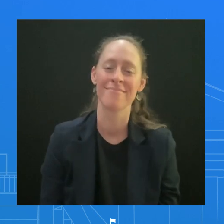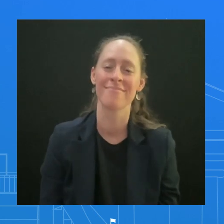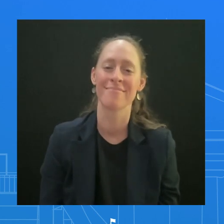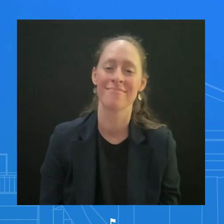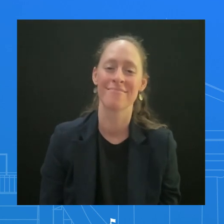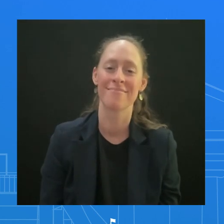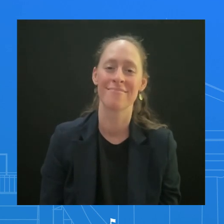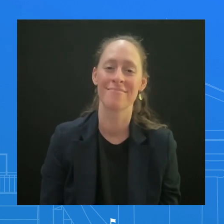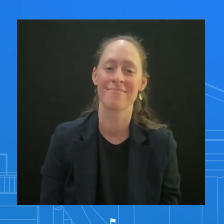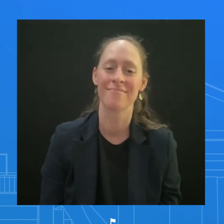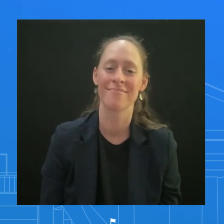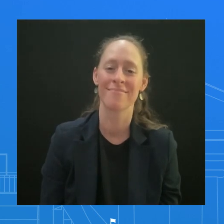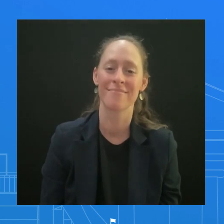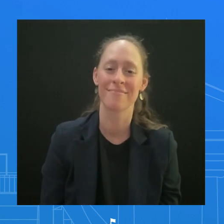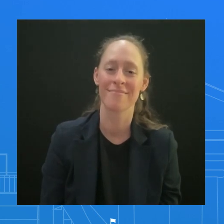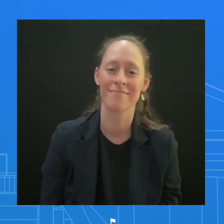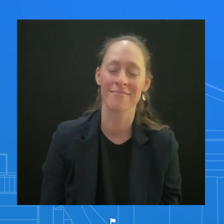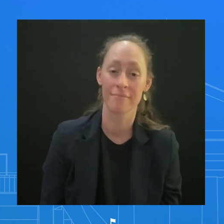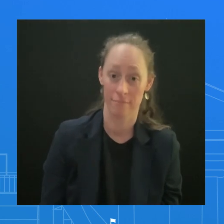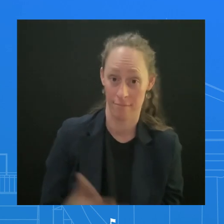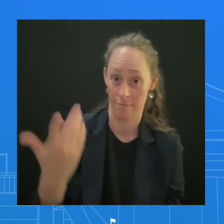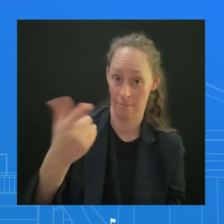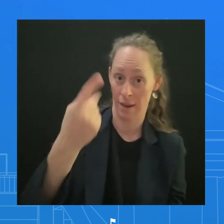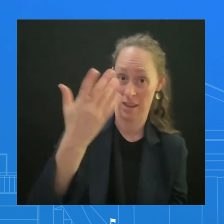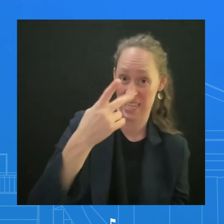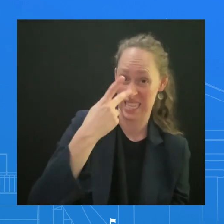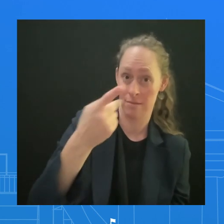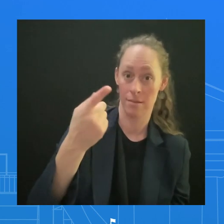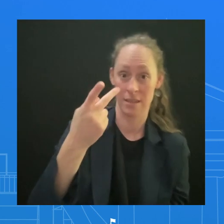No. in the relationship? No. Nothing. And then secondly,